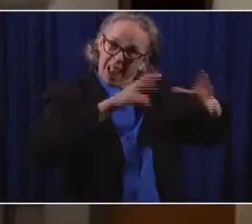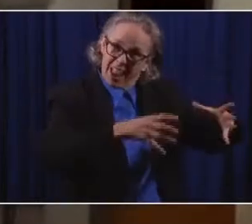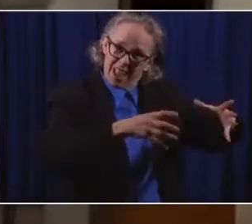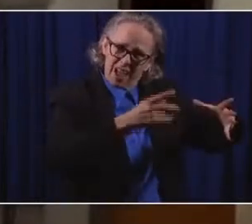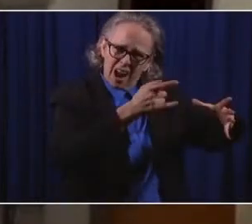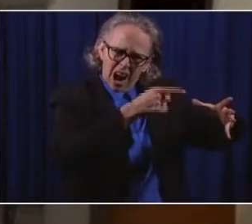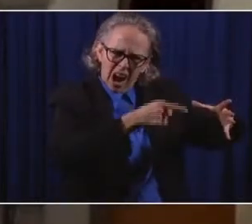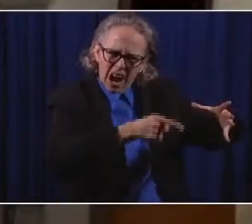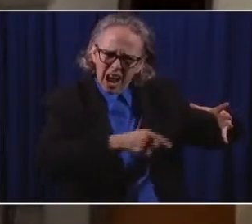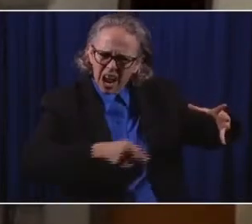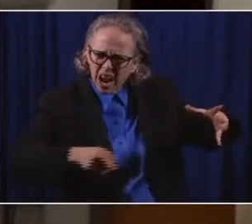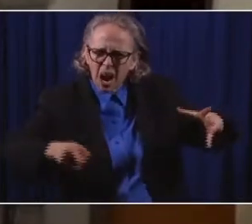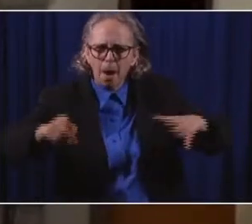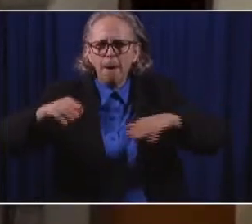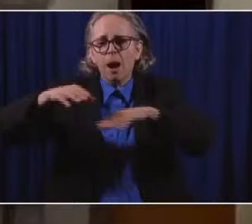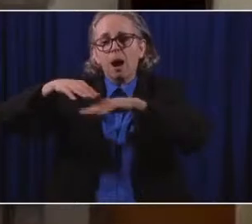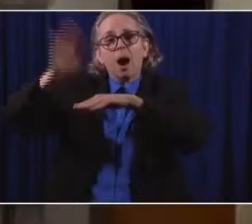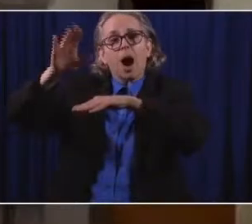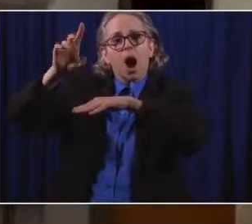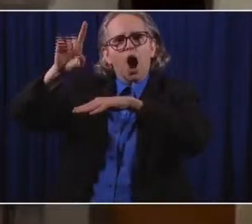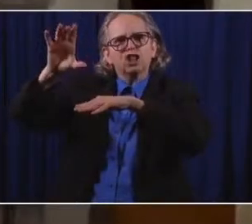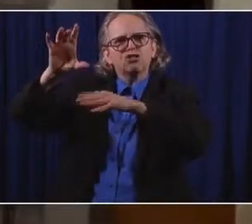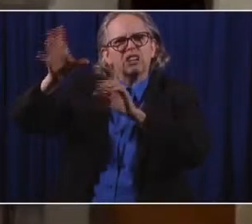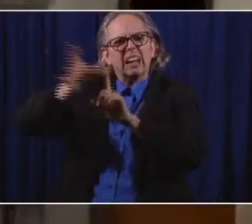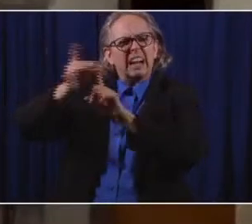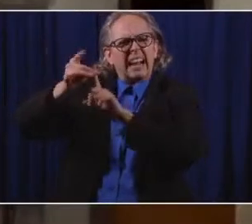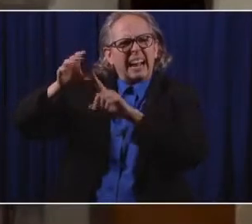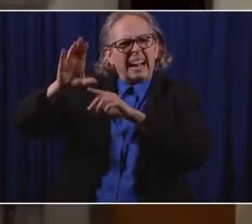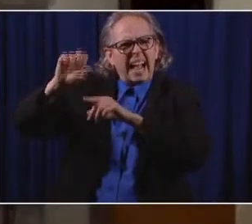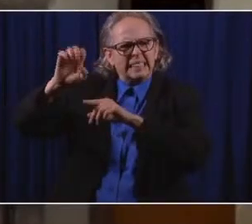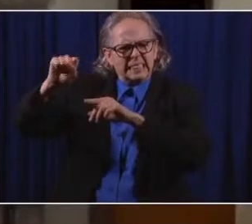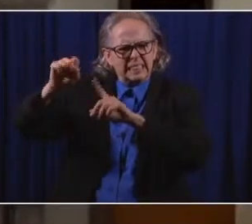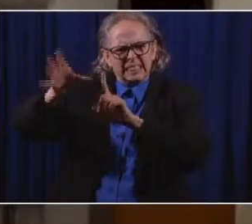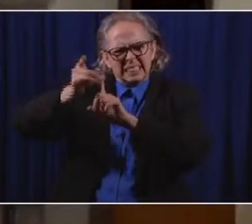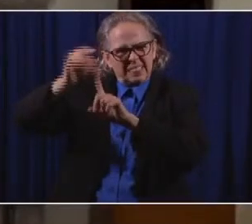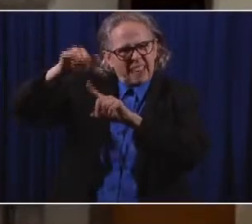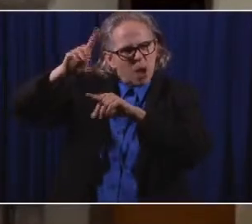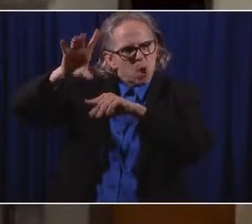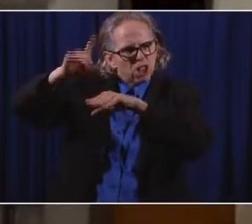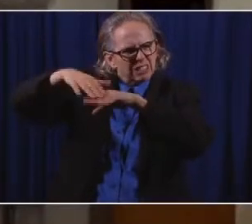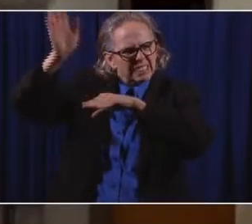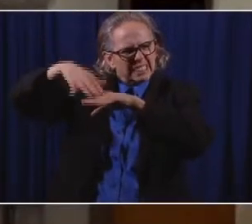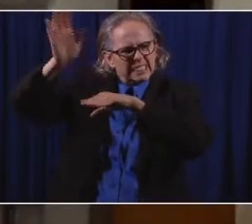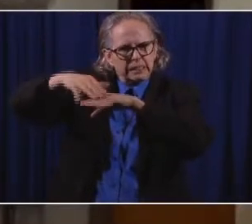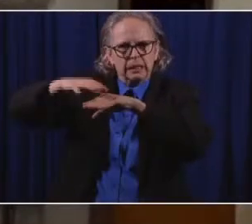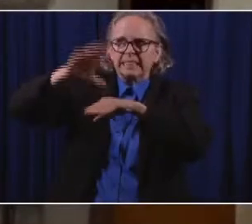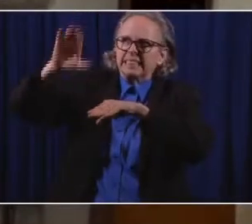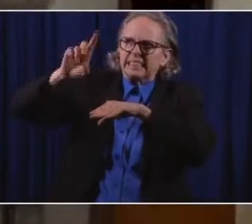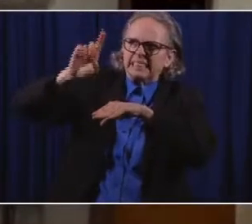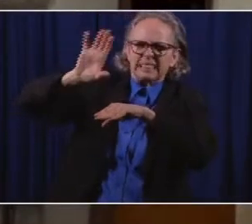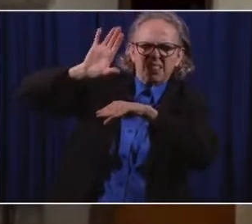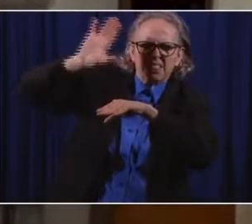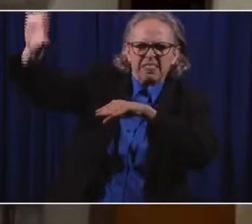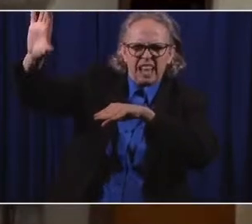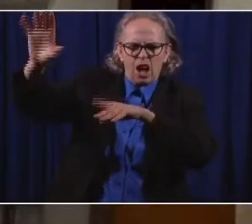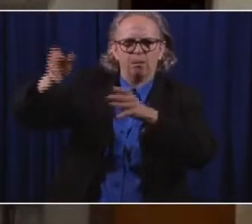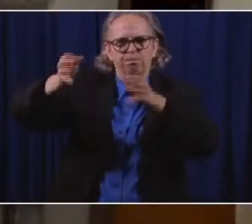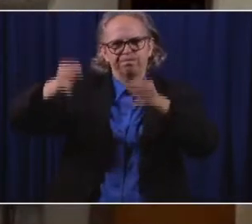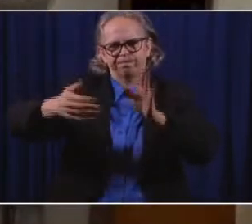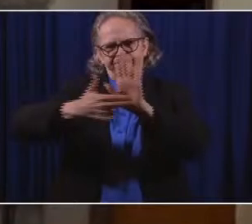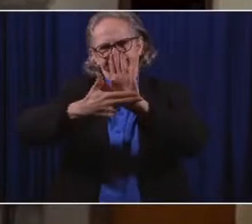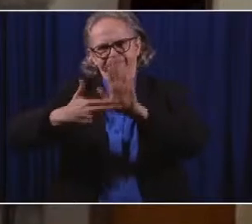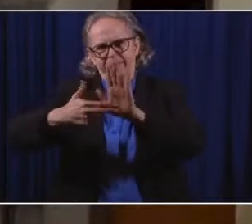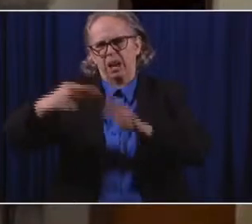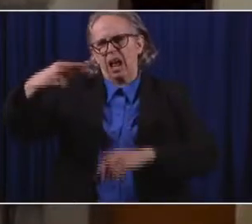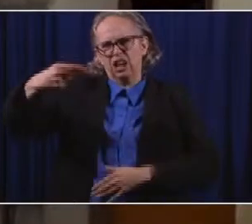the distinction that the CDC makes between a county with a moderately high level of spread and a high level of